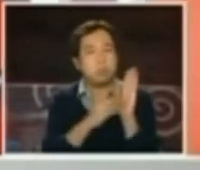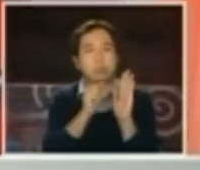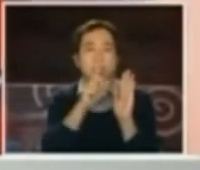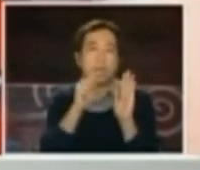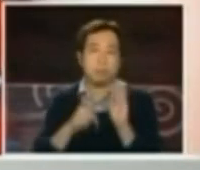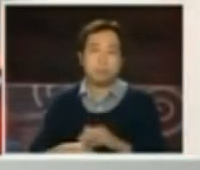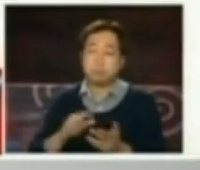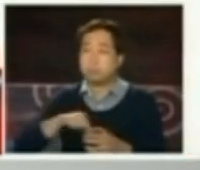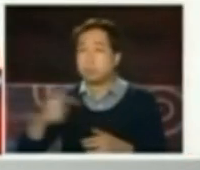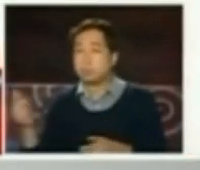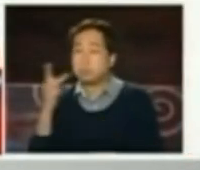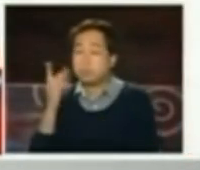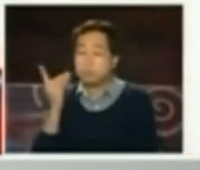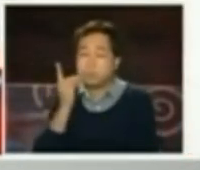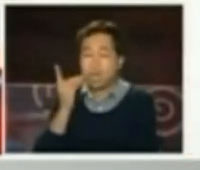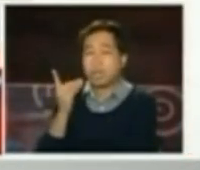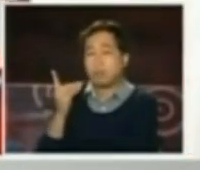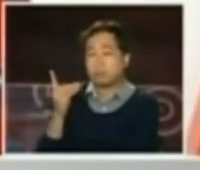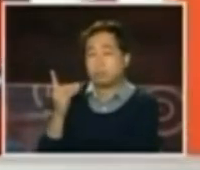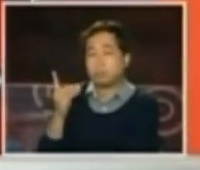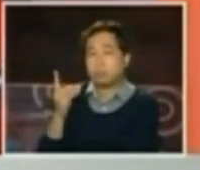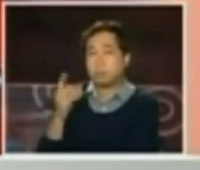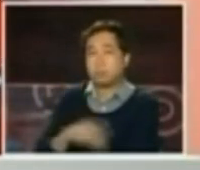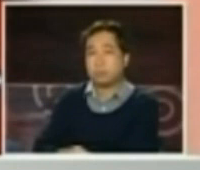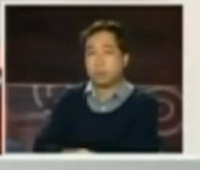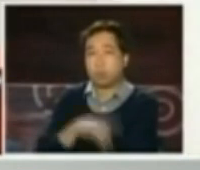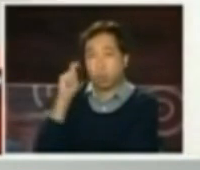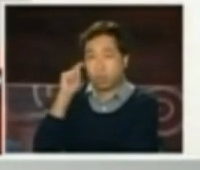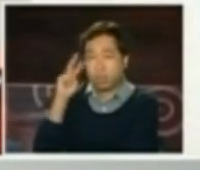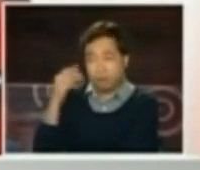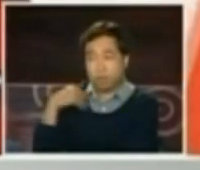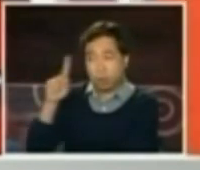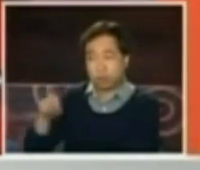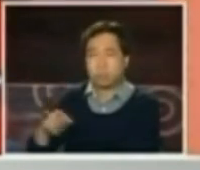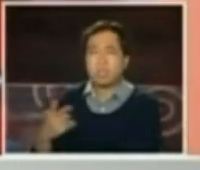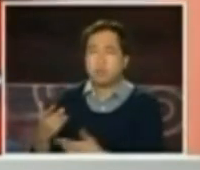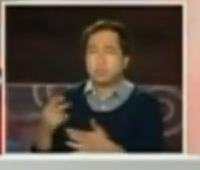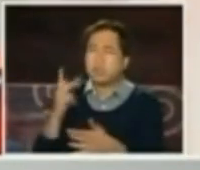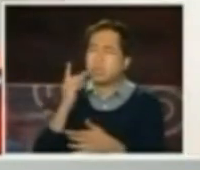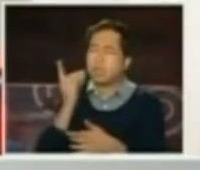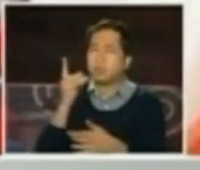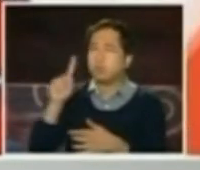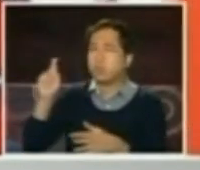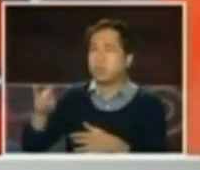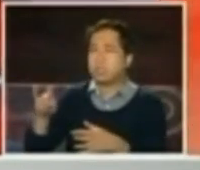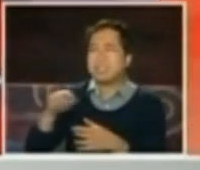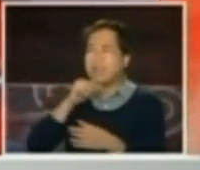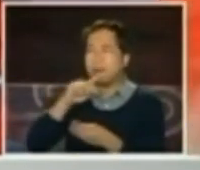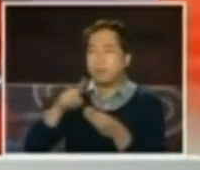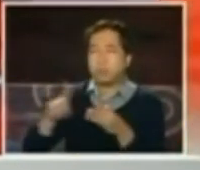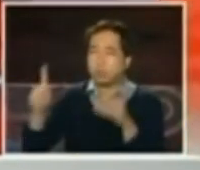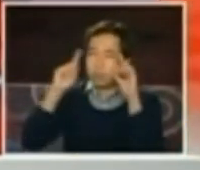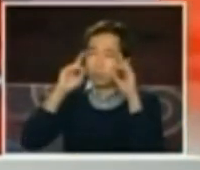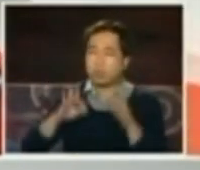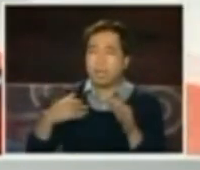Guys, do you have questions for Senator Ralph Recto? All right, Senator Recto, a question not with regards to your decision. There